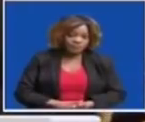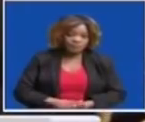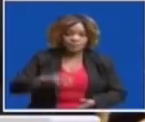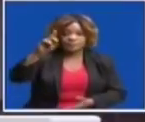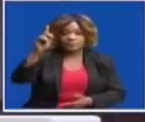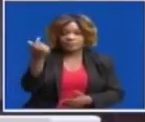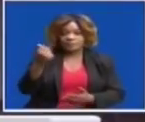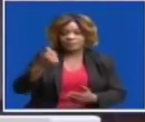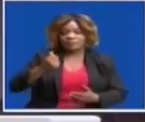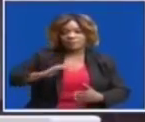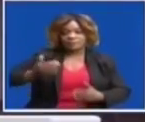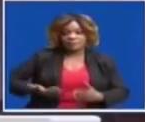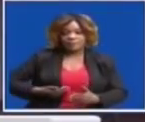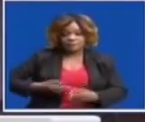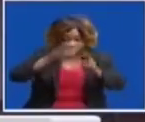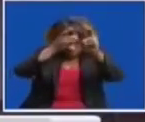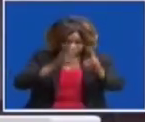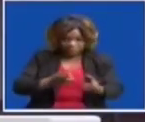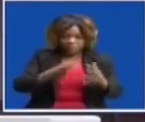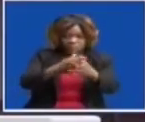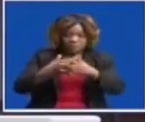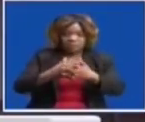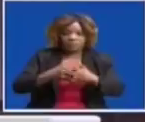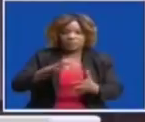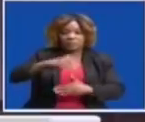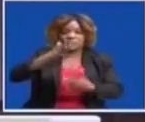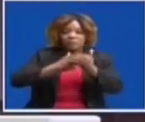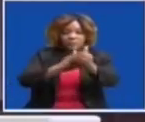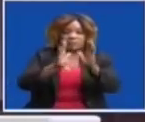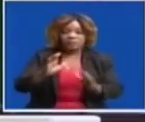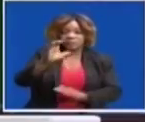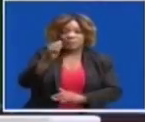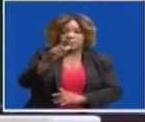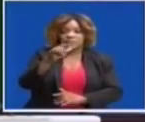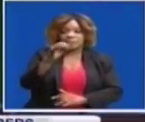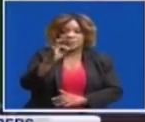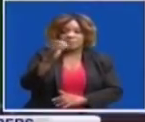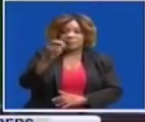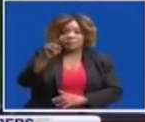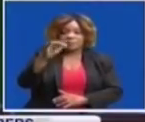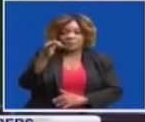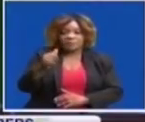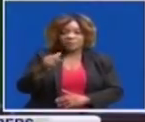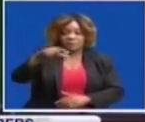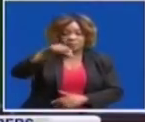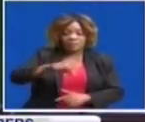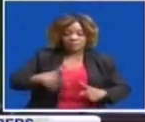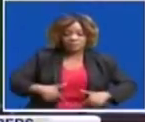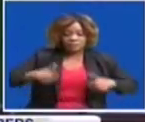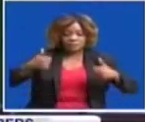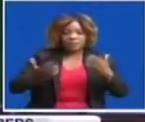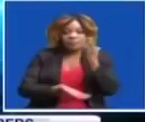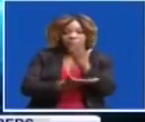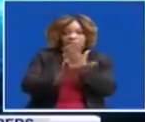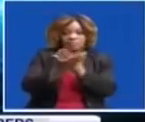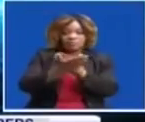And First Lady Esther Lungu has been honored by one of America's top leaders from California for her efforts in improving the quality of life for Zambians.